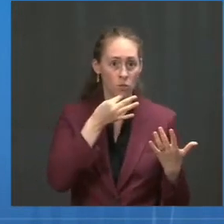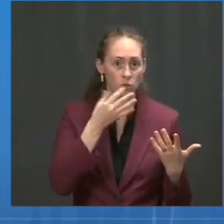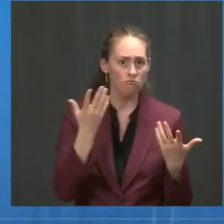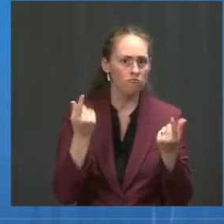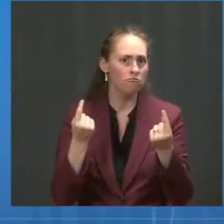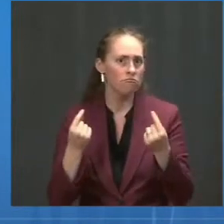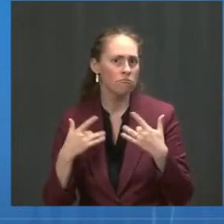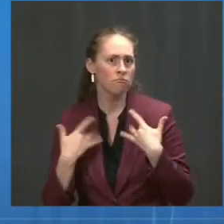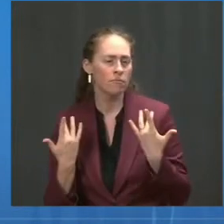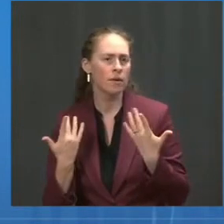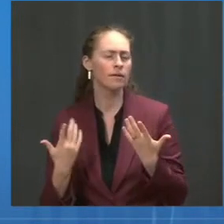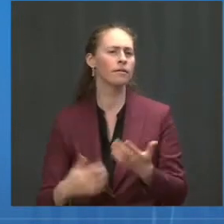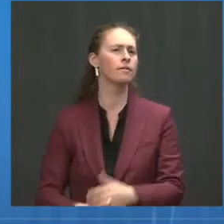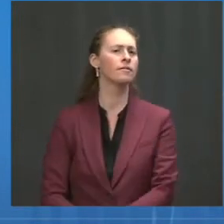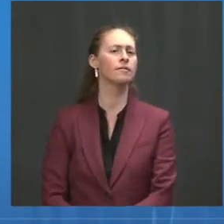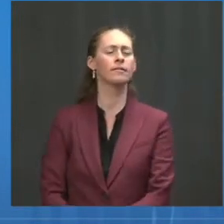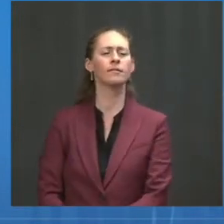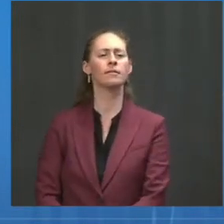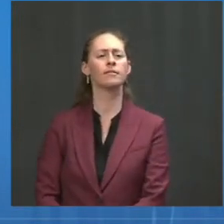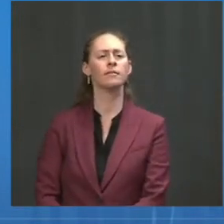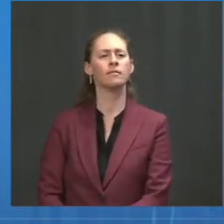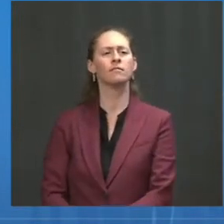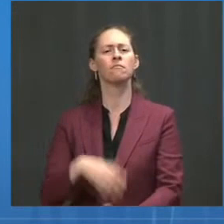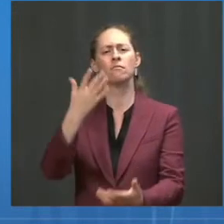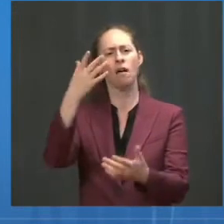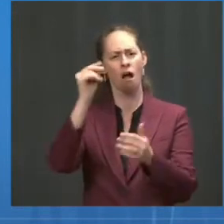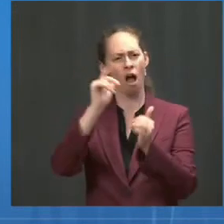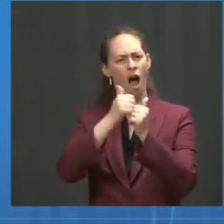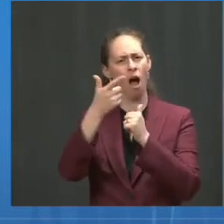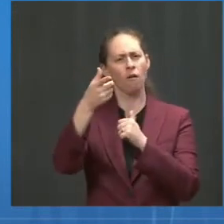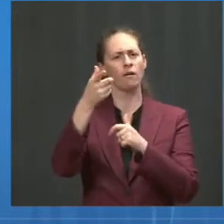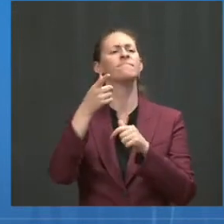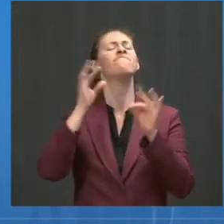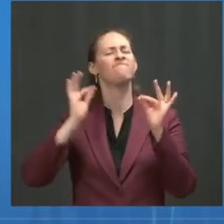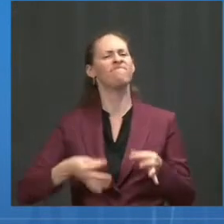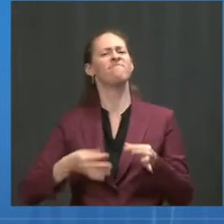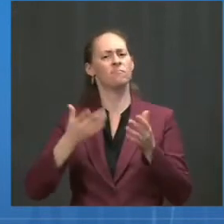what sort of data are you looking for to make that decision?